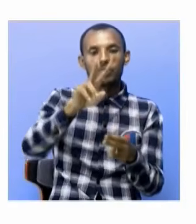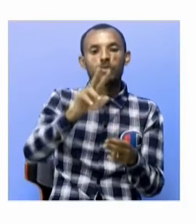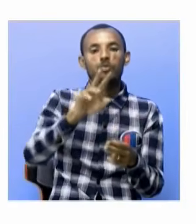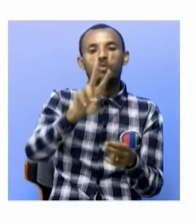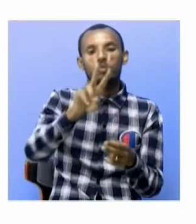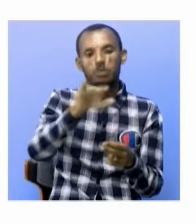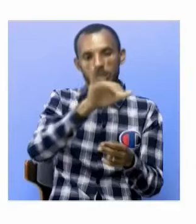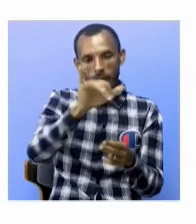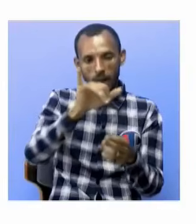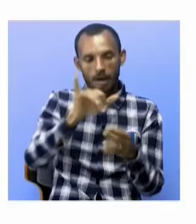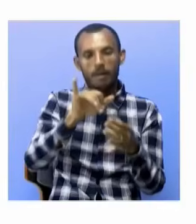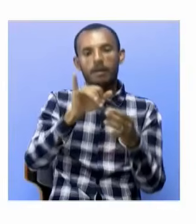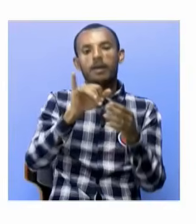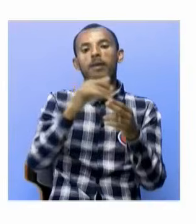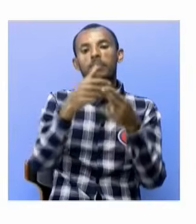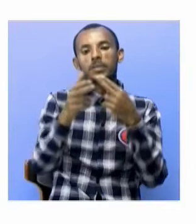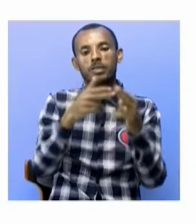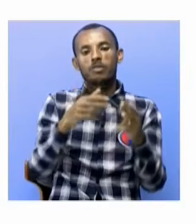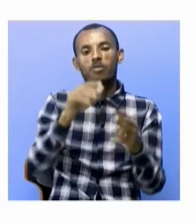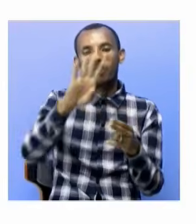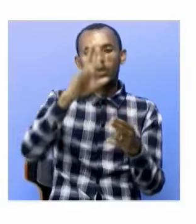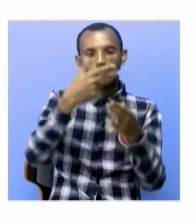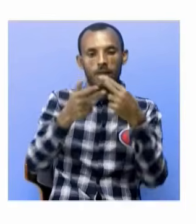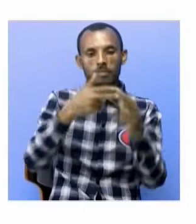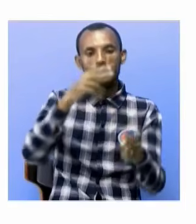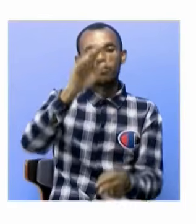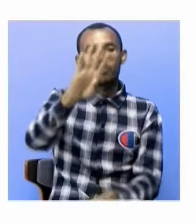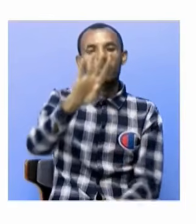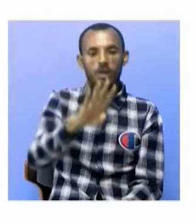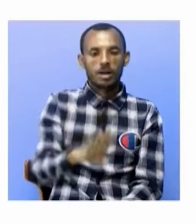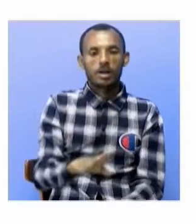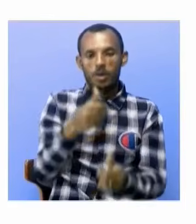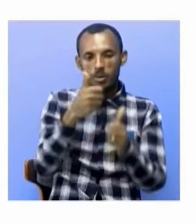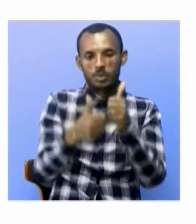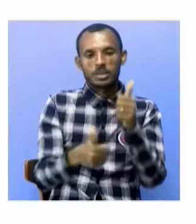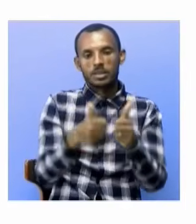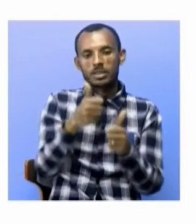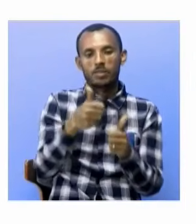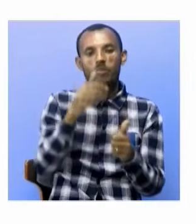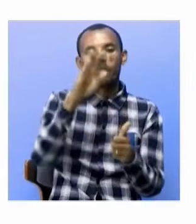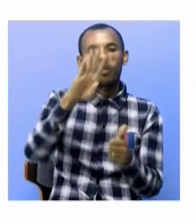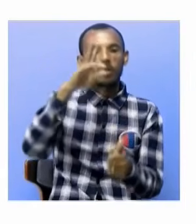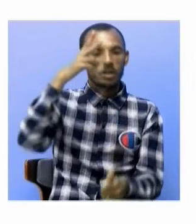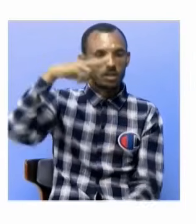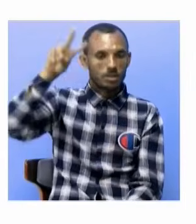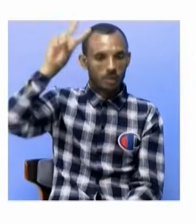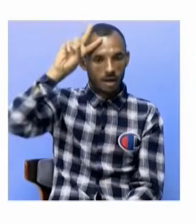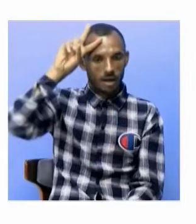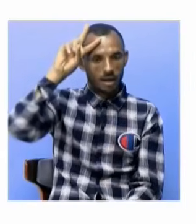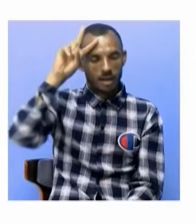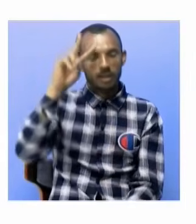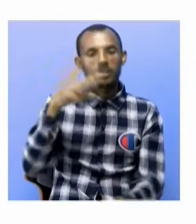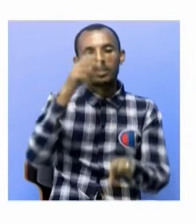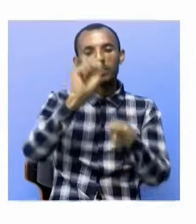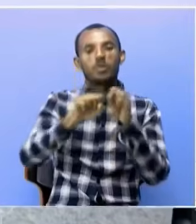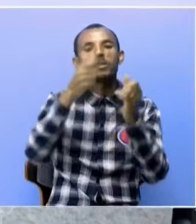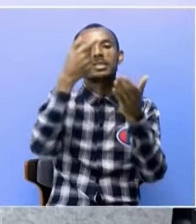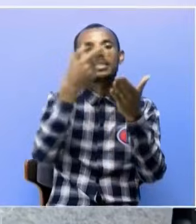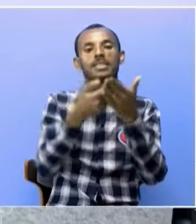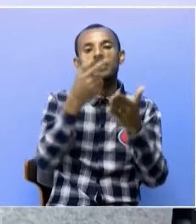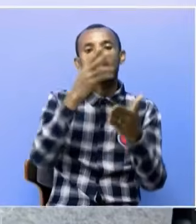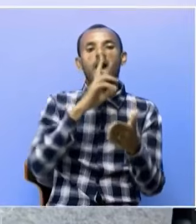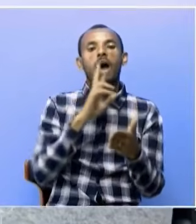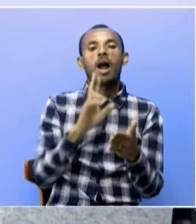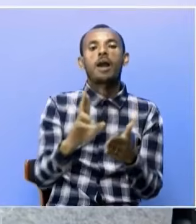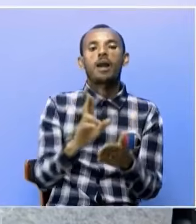identical factors, like 4 times 4, which is 4 square. Okay, so these are